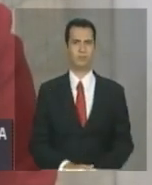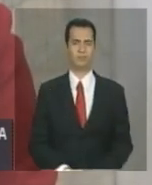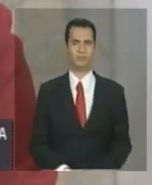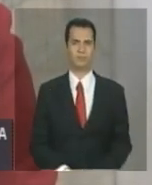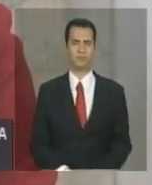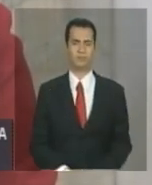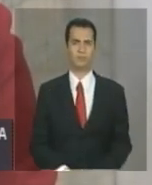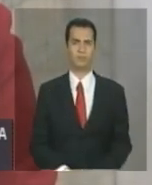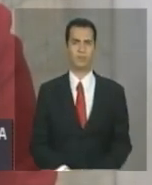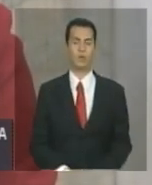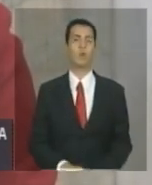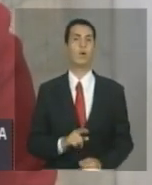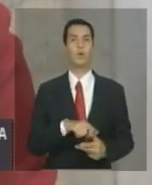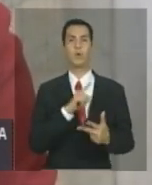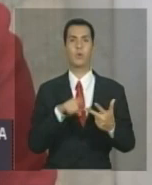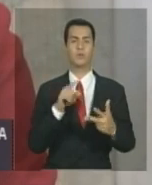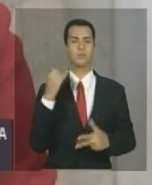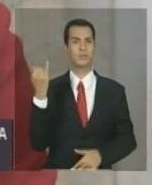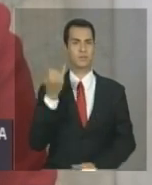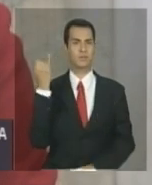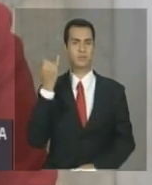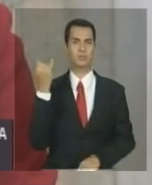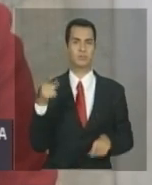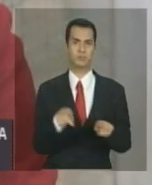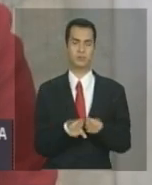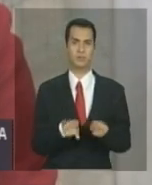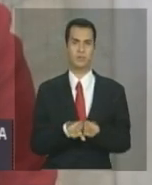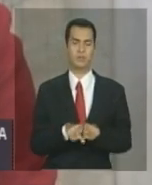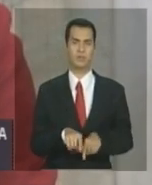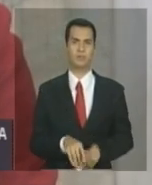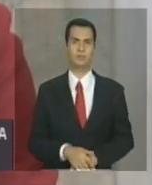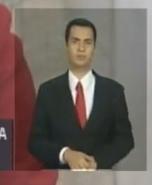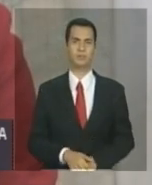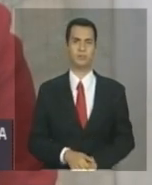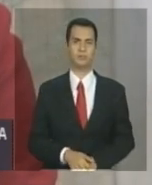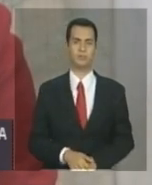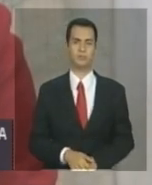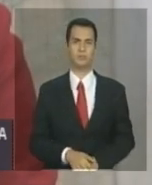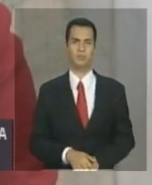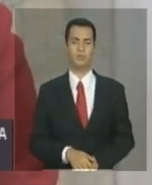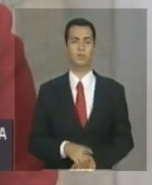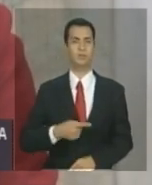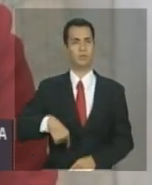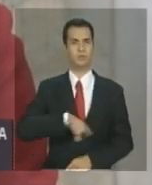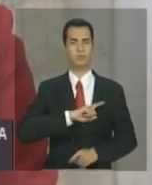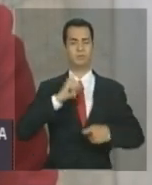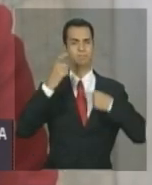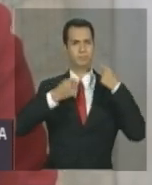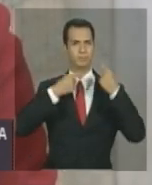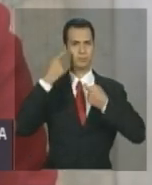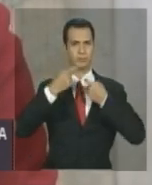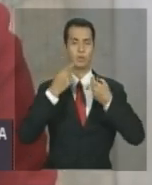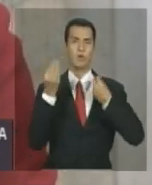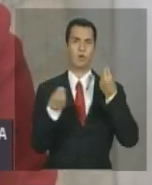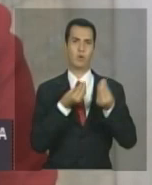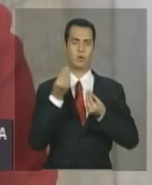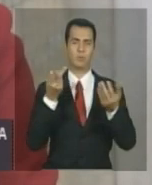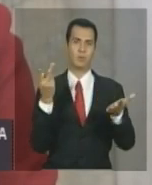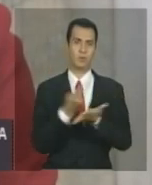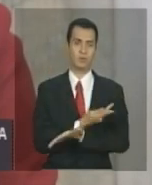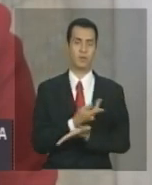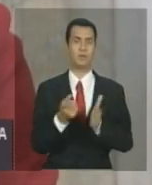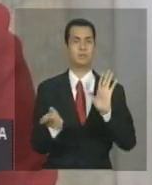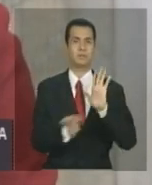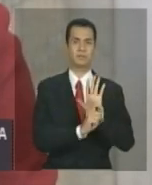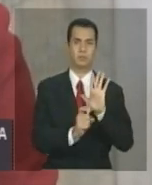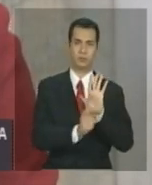muito importante é very important point on the agenda, a preocupação que temos todos com a questão do tráfico e da violência